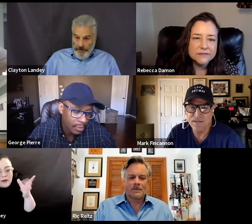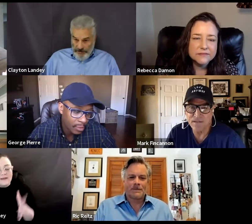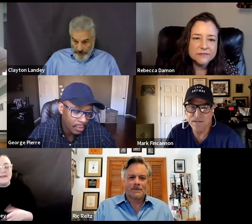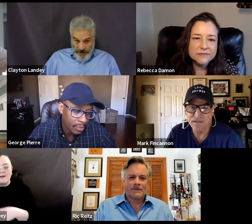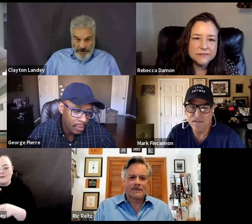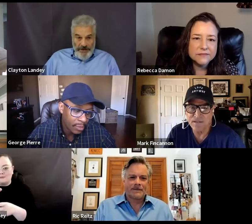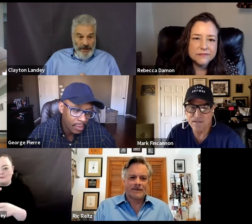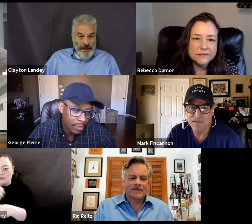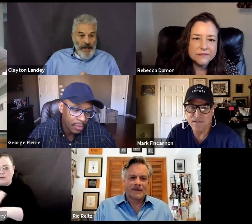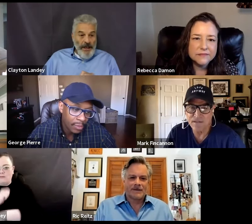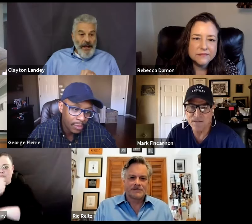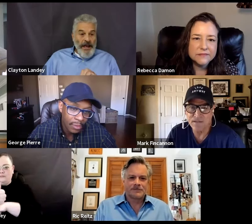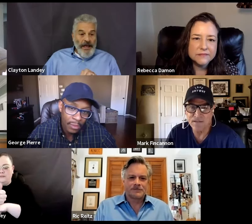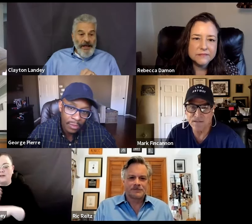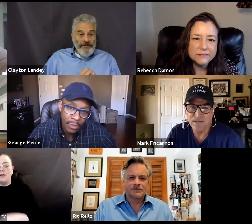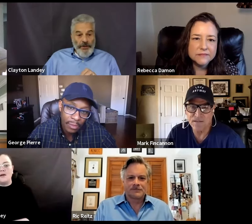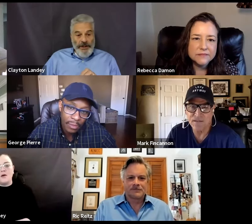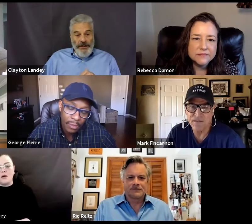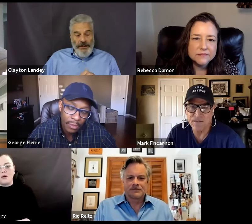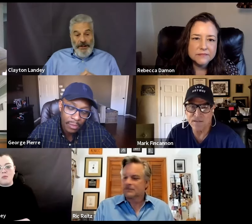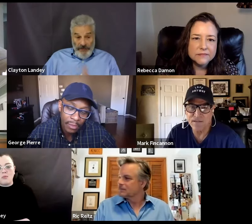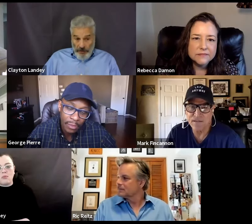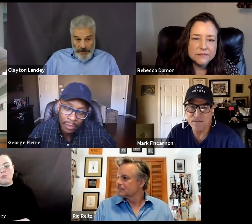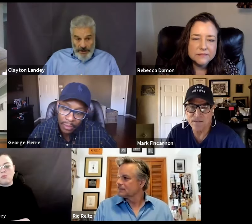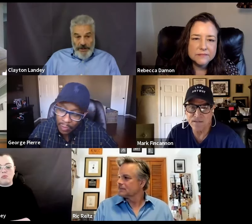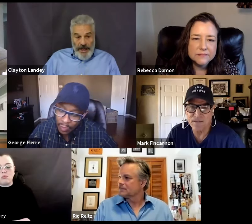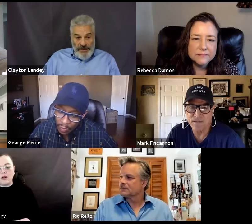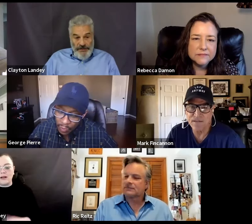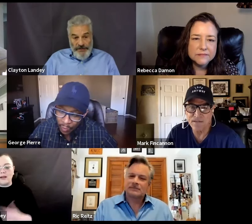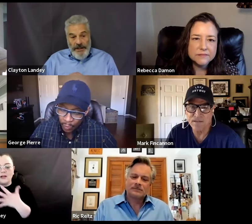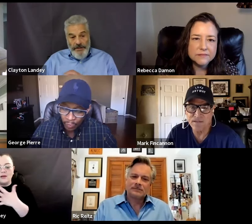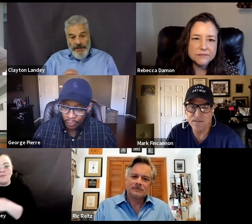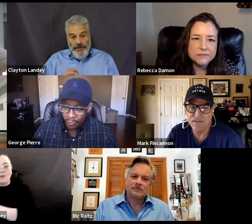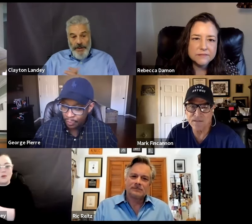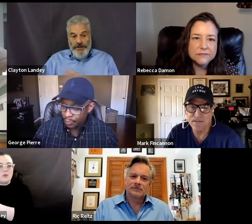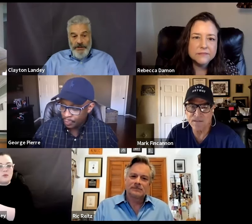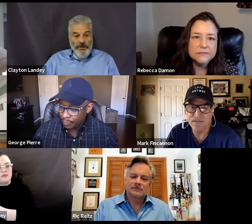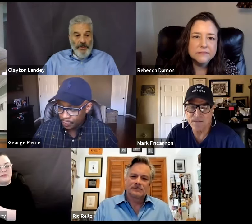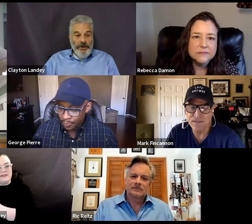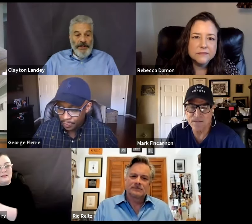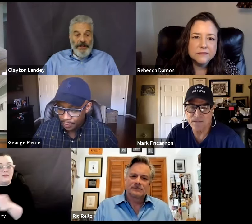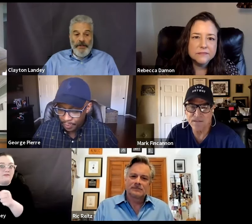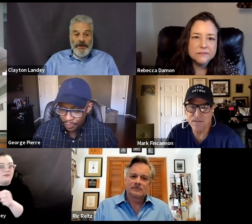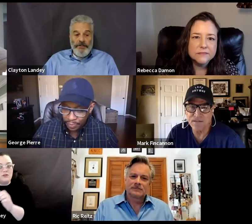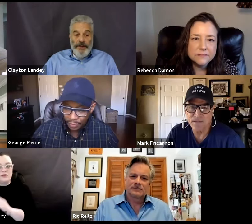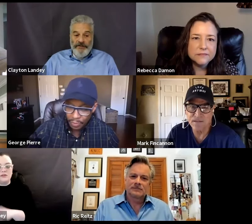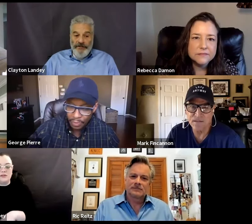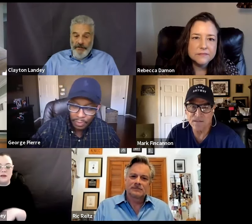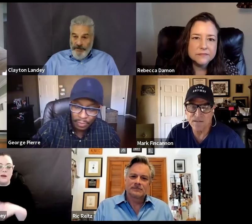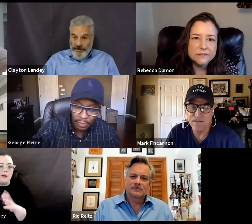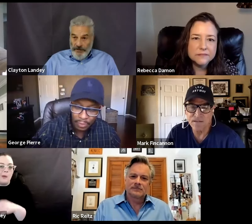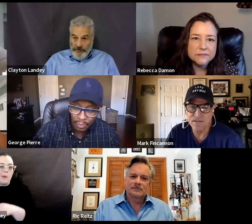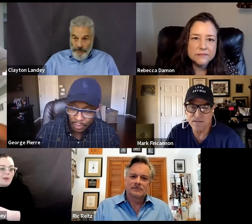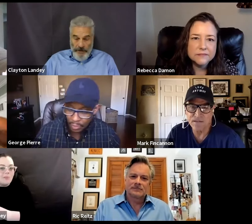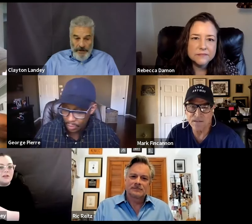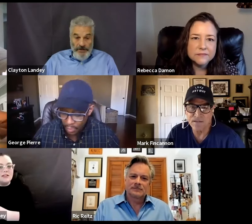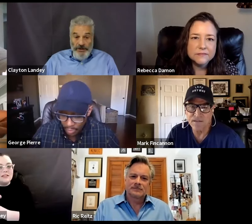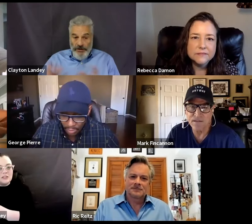web series for BET. And after winning the Xfinity Best Web Series Award at the American Black Film